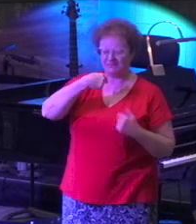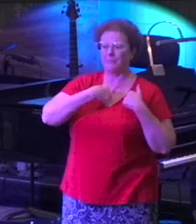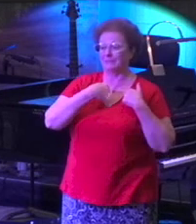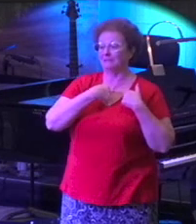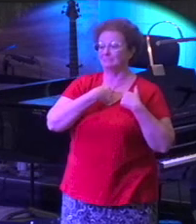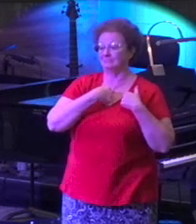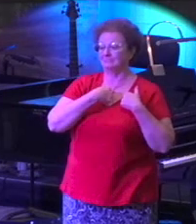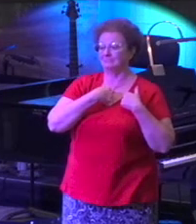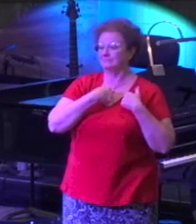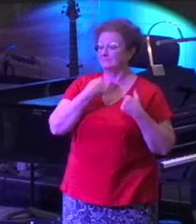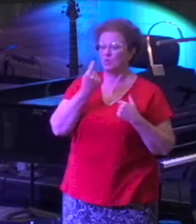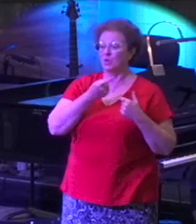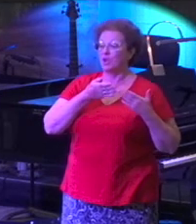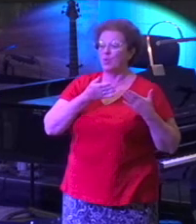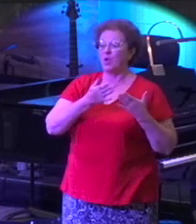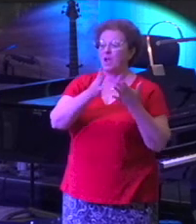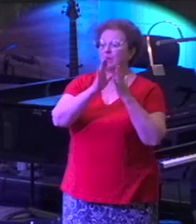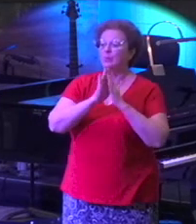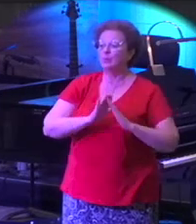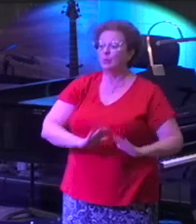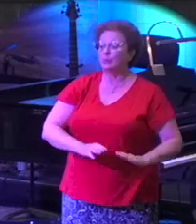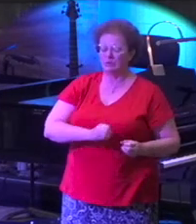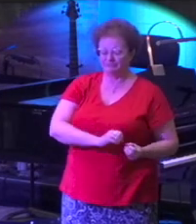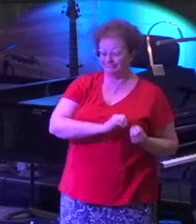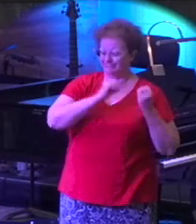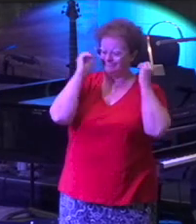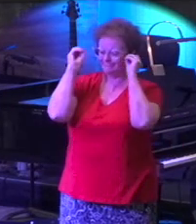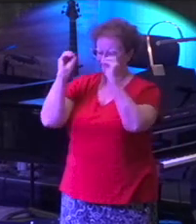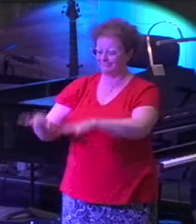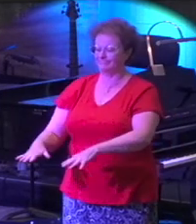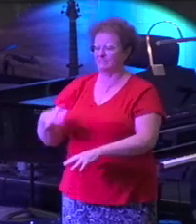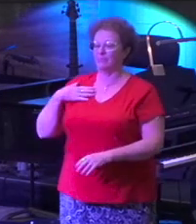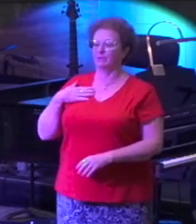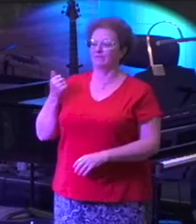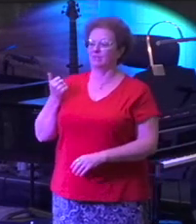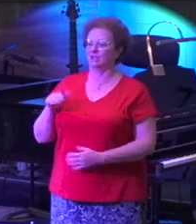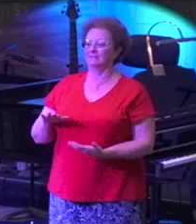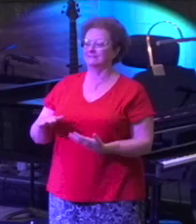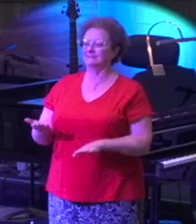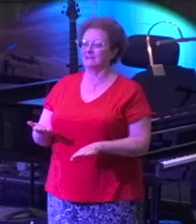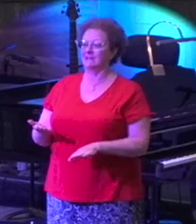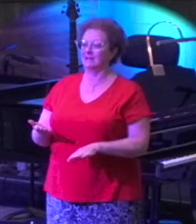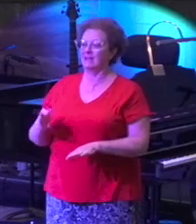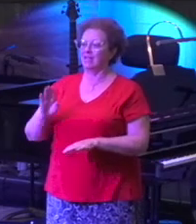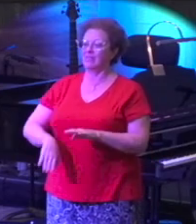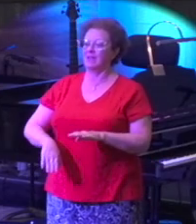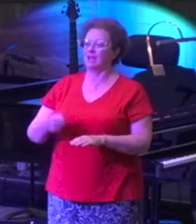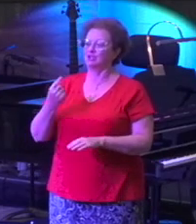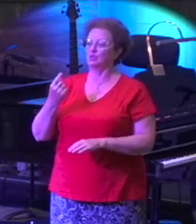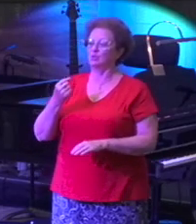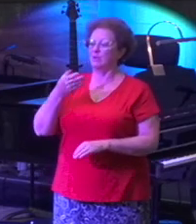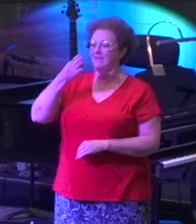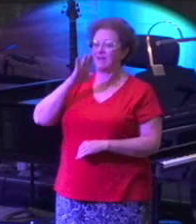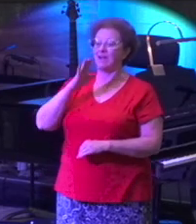solution is to throw me overboard because I would rather die then do what my God is asking me to do.